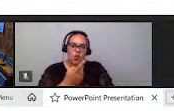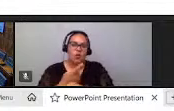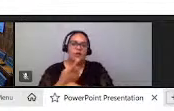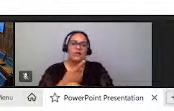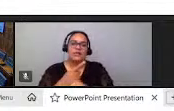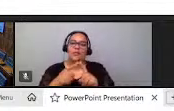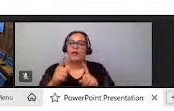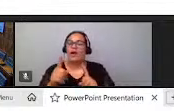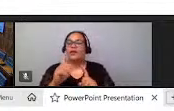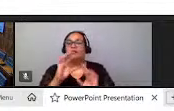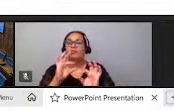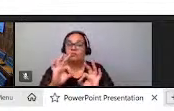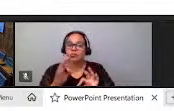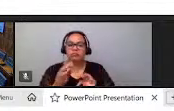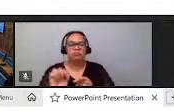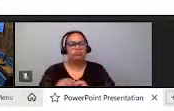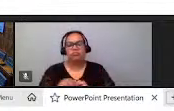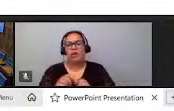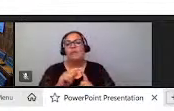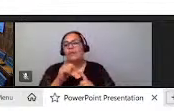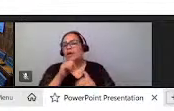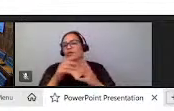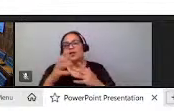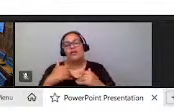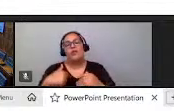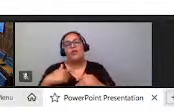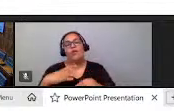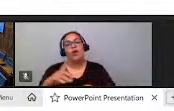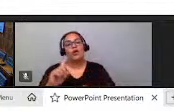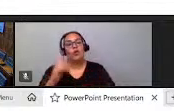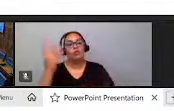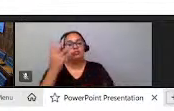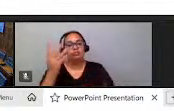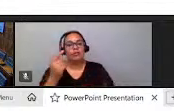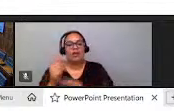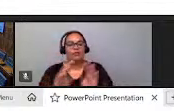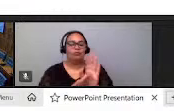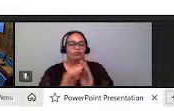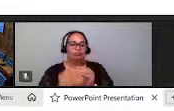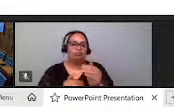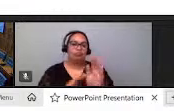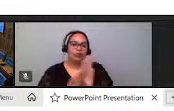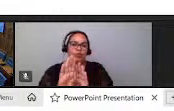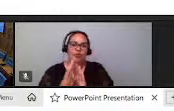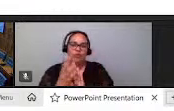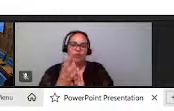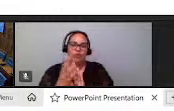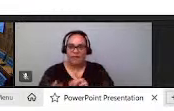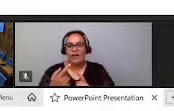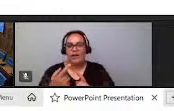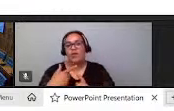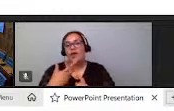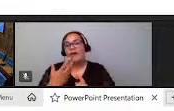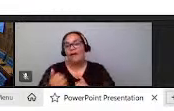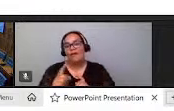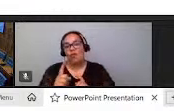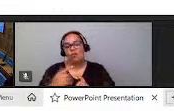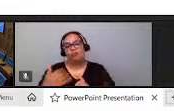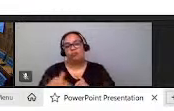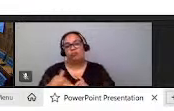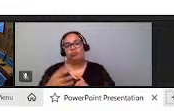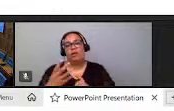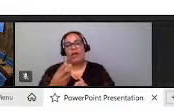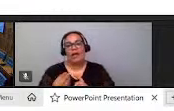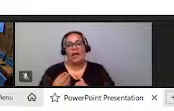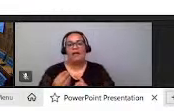um it's not the ideal however what we want to present that is a progressive Improvement we have seen signs of bottoming